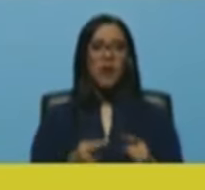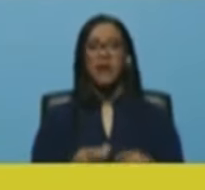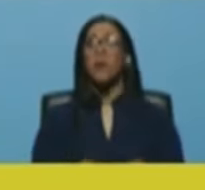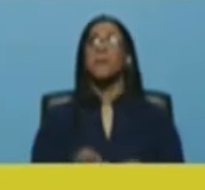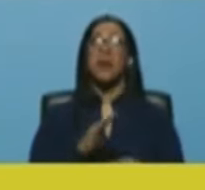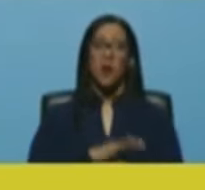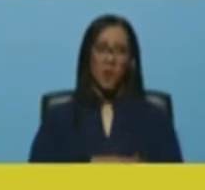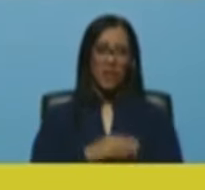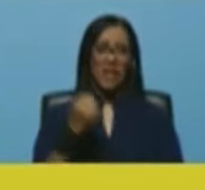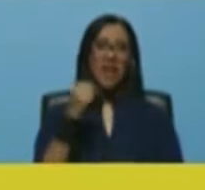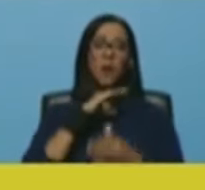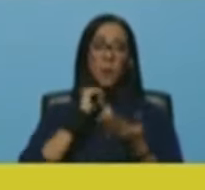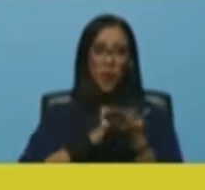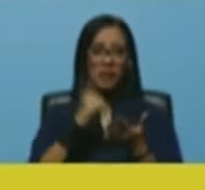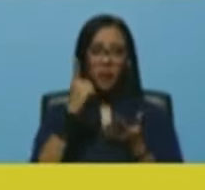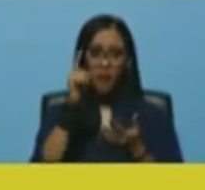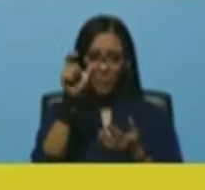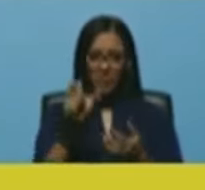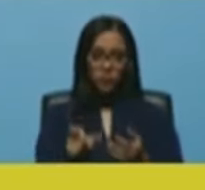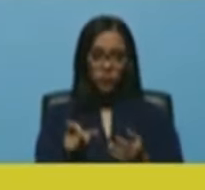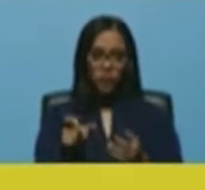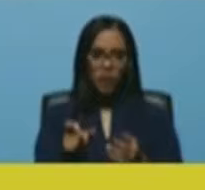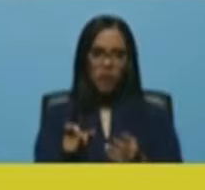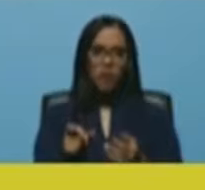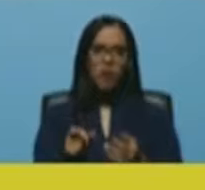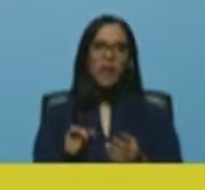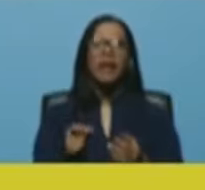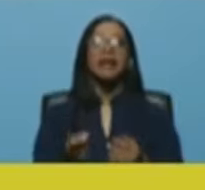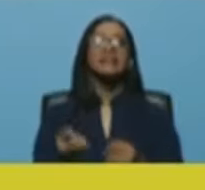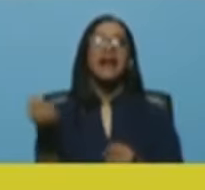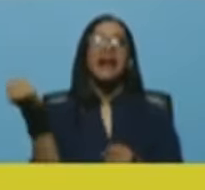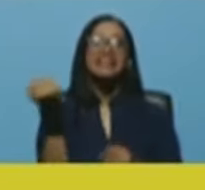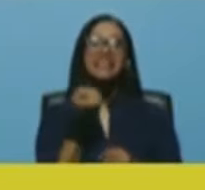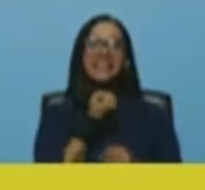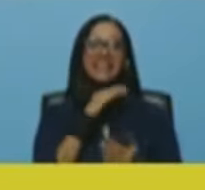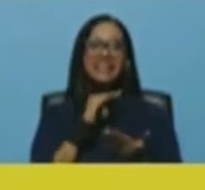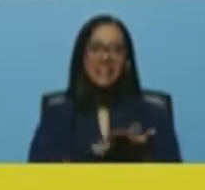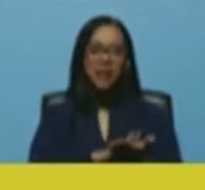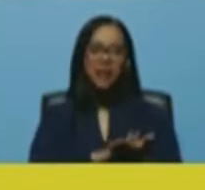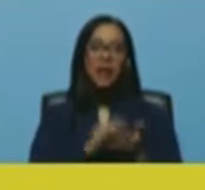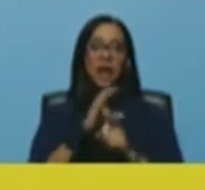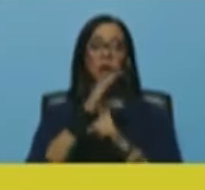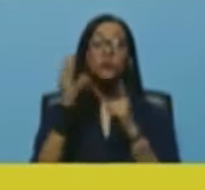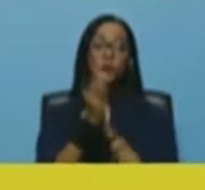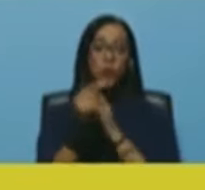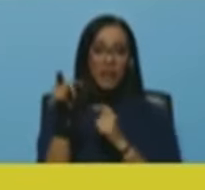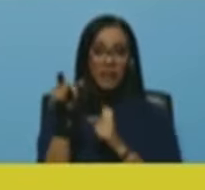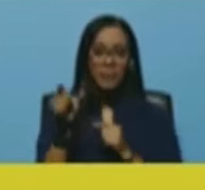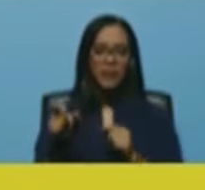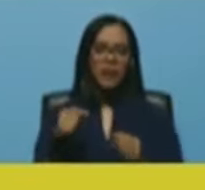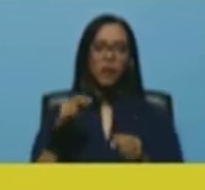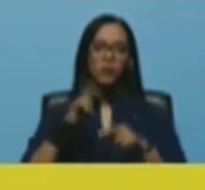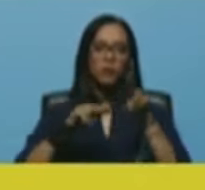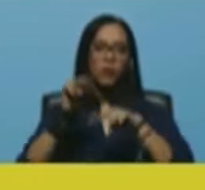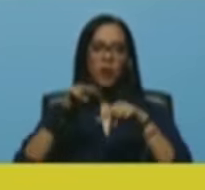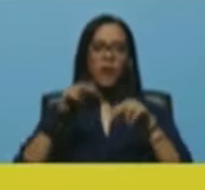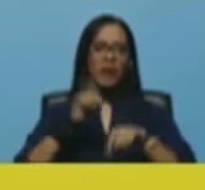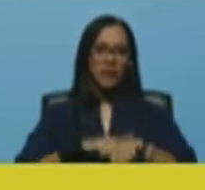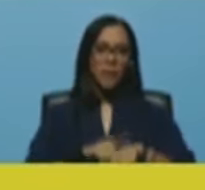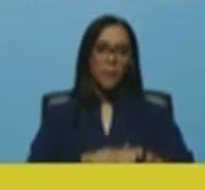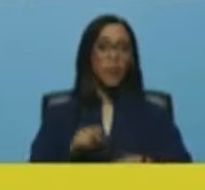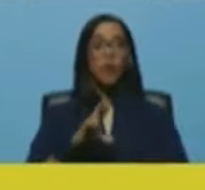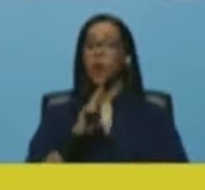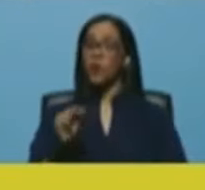culture, and a damage crueler, worse than murder, is murdering culture, the culture built by